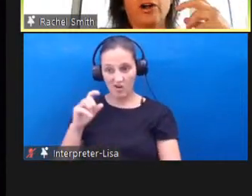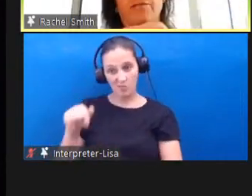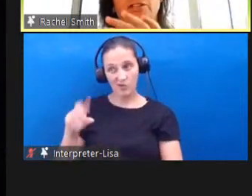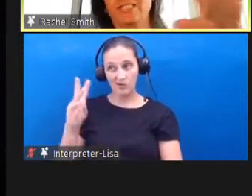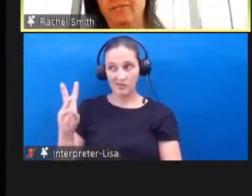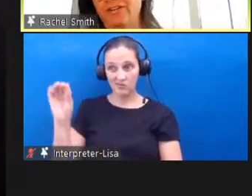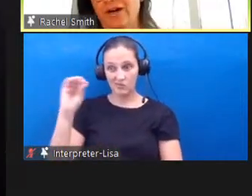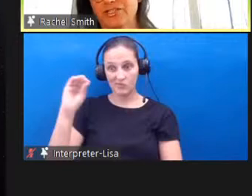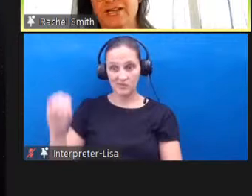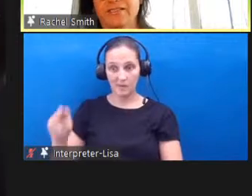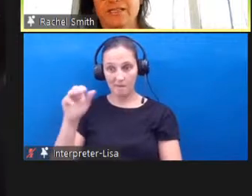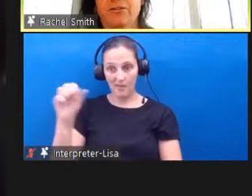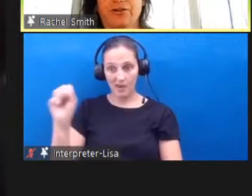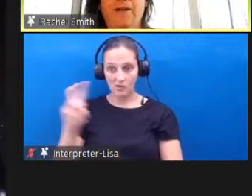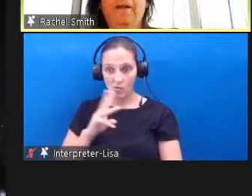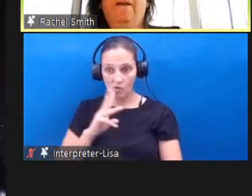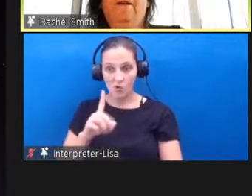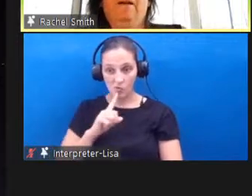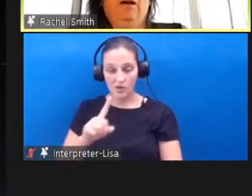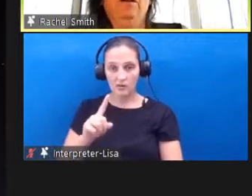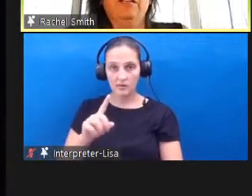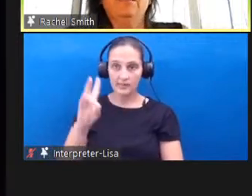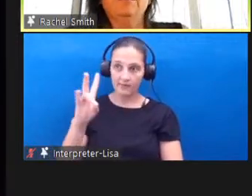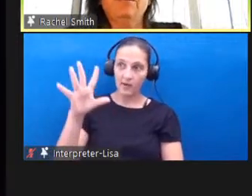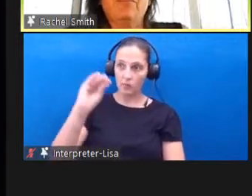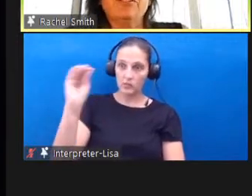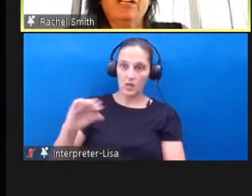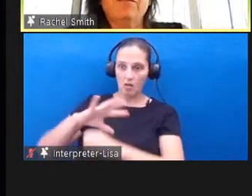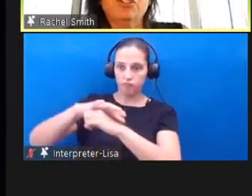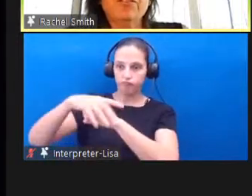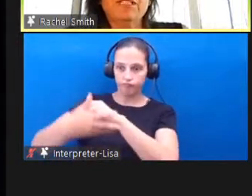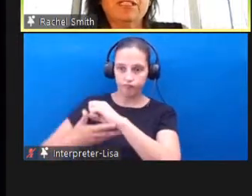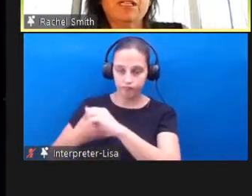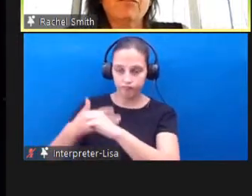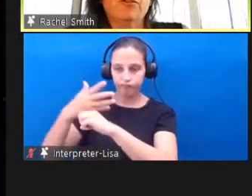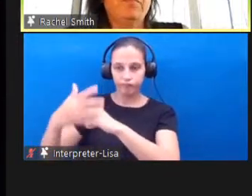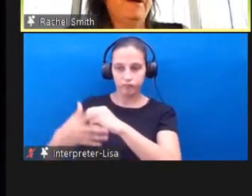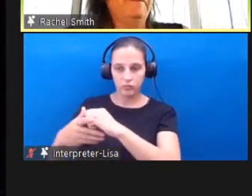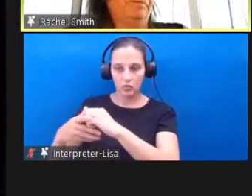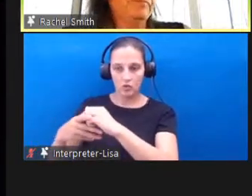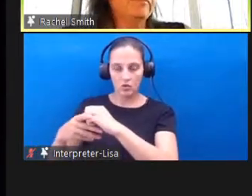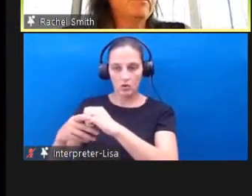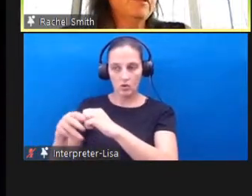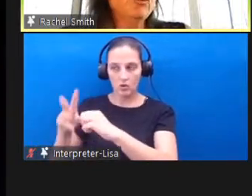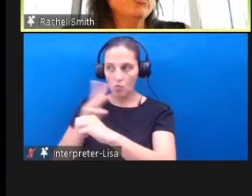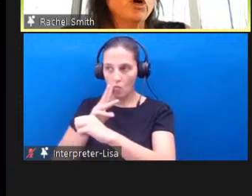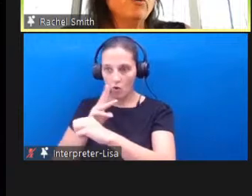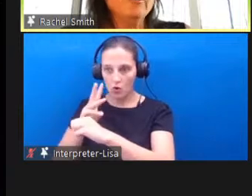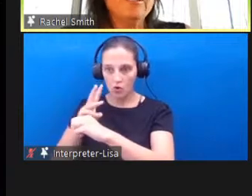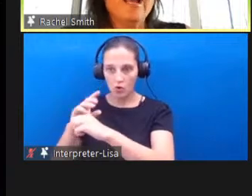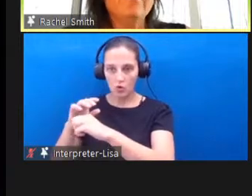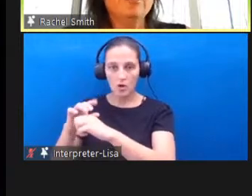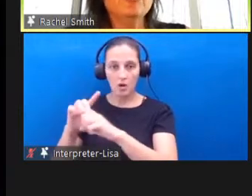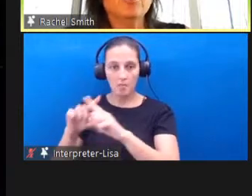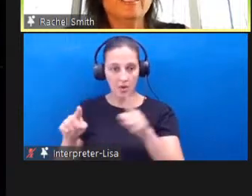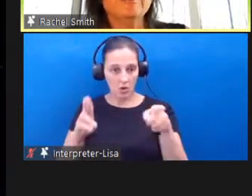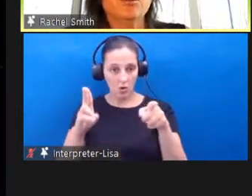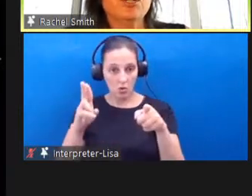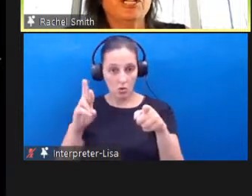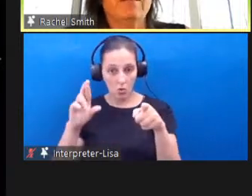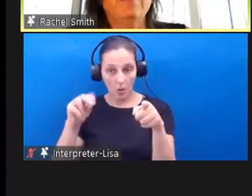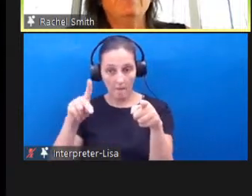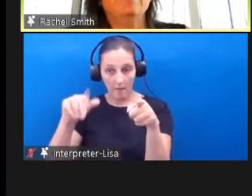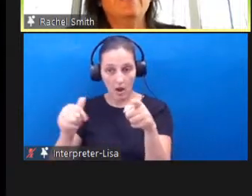of water, even though 75% is covered. 75% of the surface is covered, but Europa could have an under